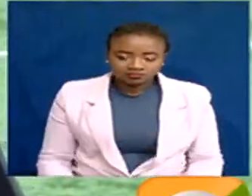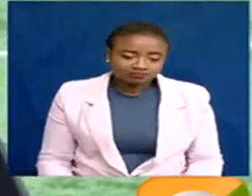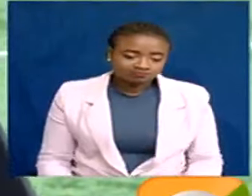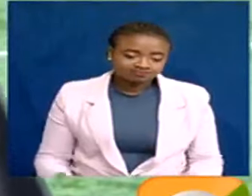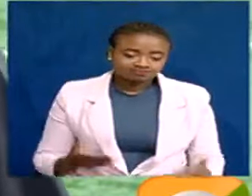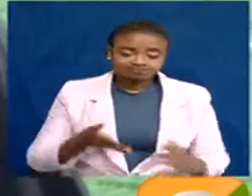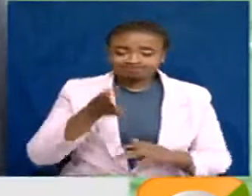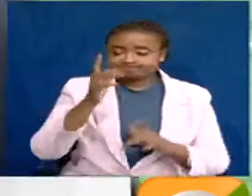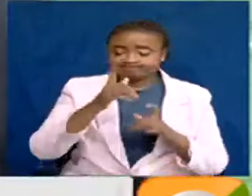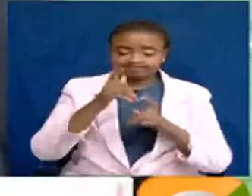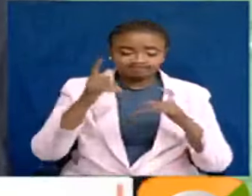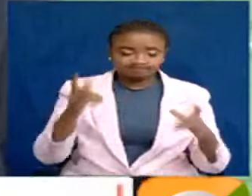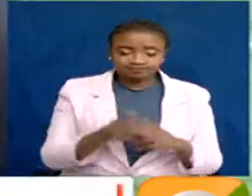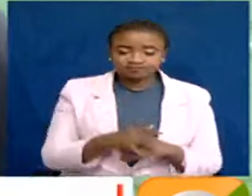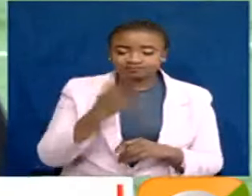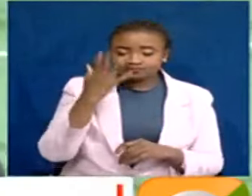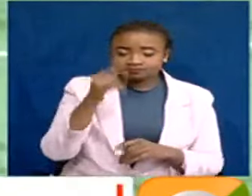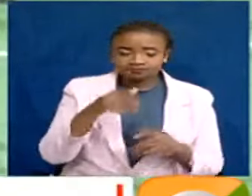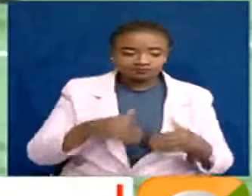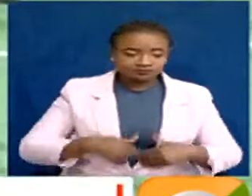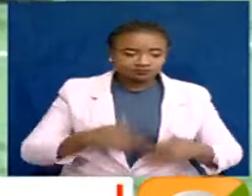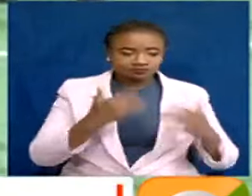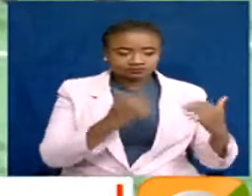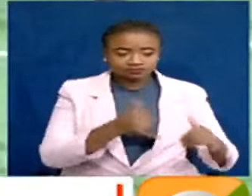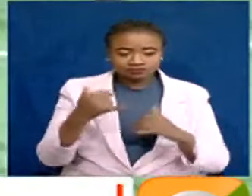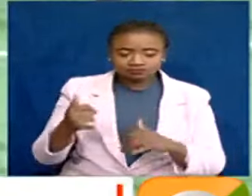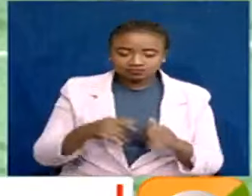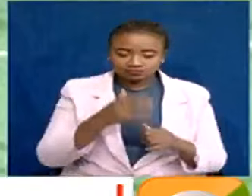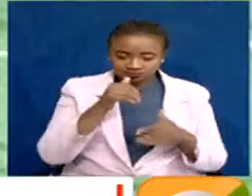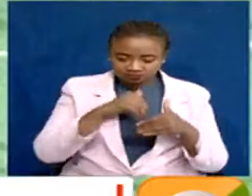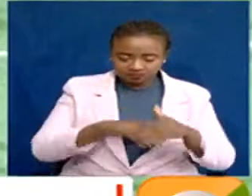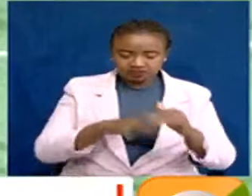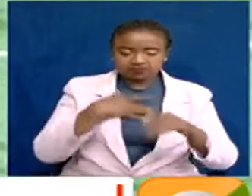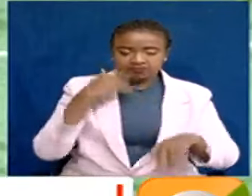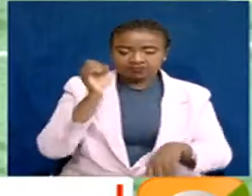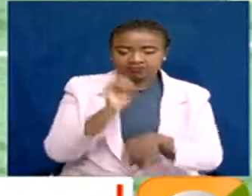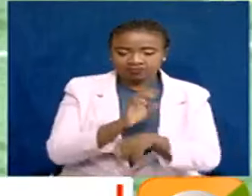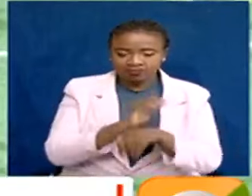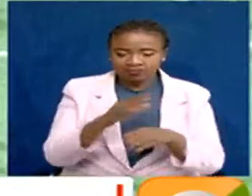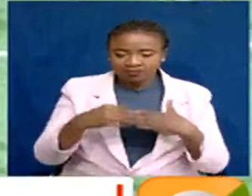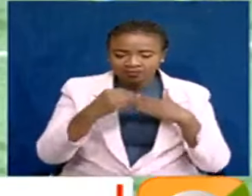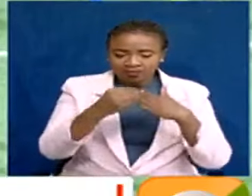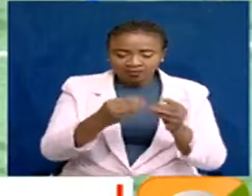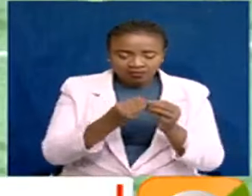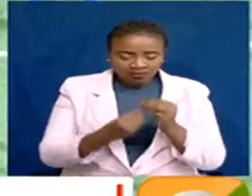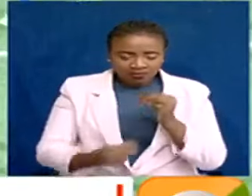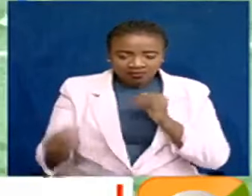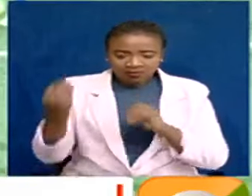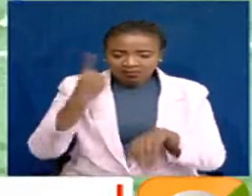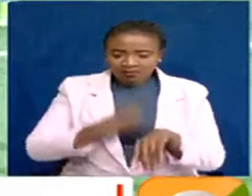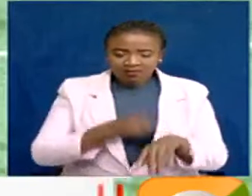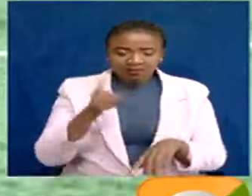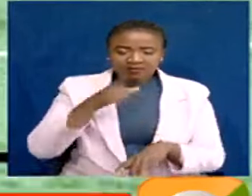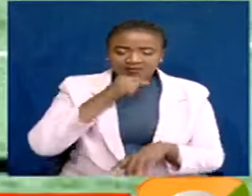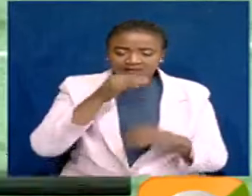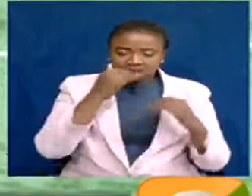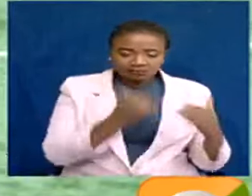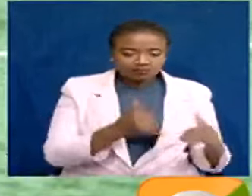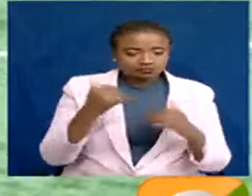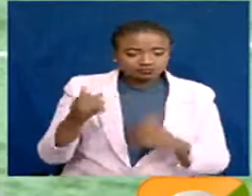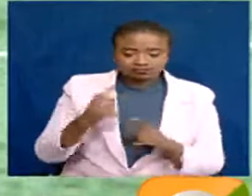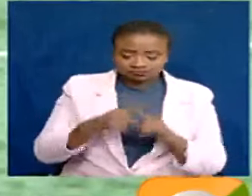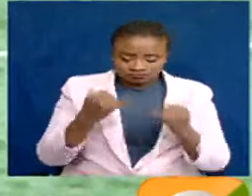kwa sababu vijana wamecheza kulingana na maagizo. For the longest time, the boys have really given